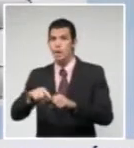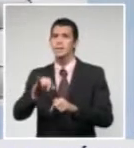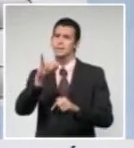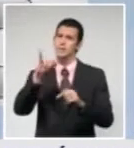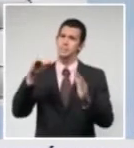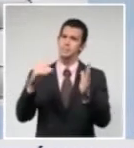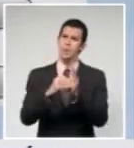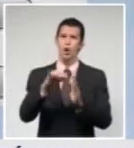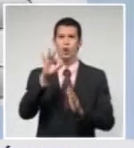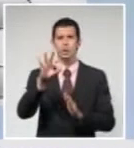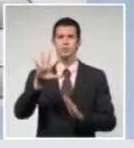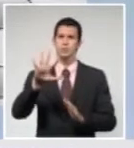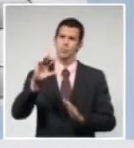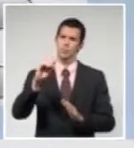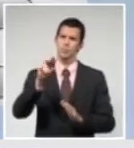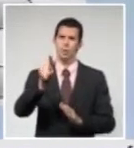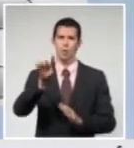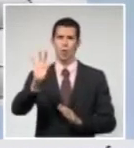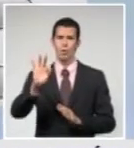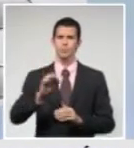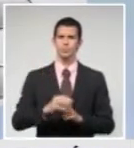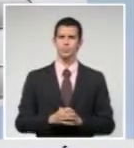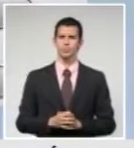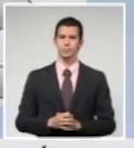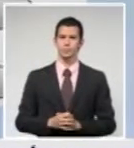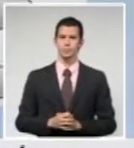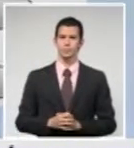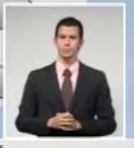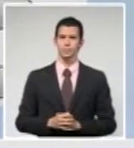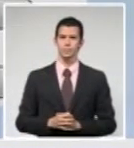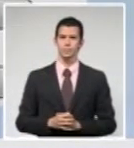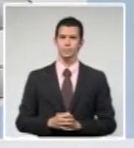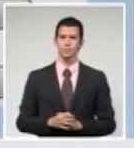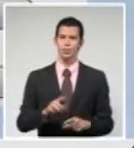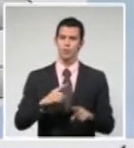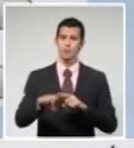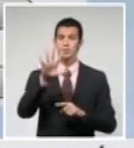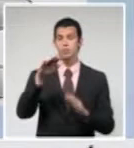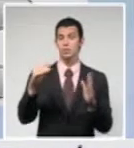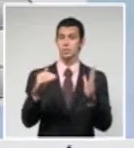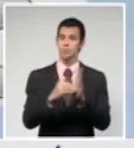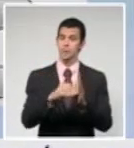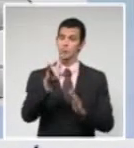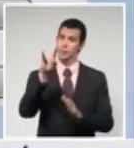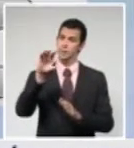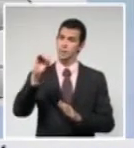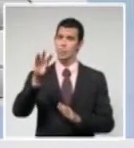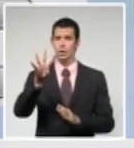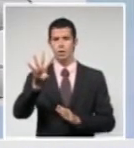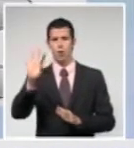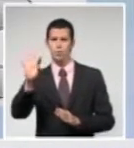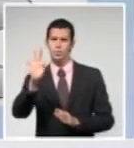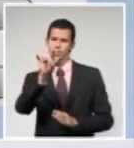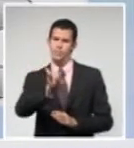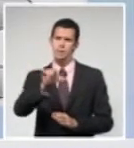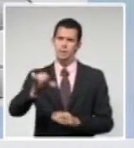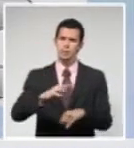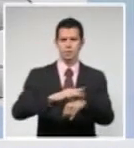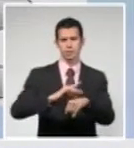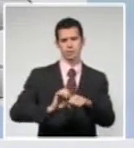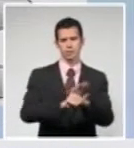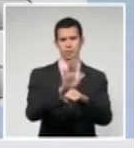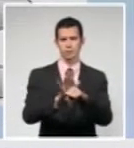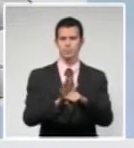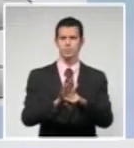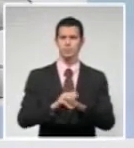with the virus. This brings the total number of samples processed in the entire country since